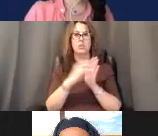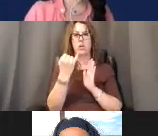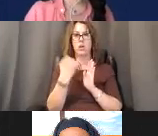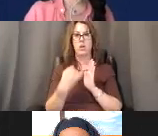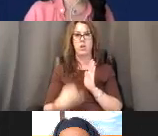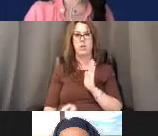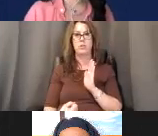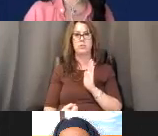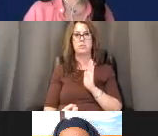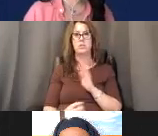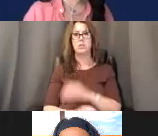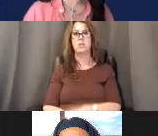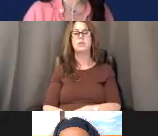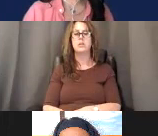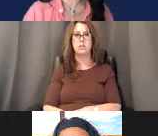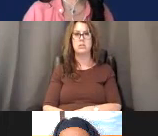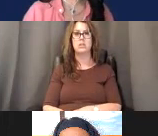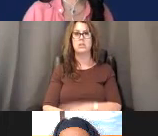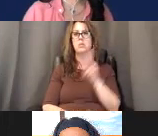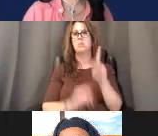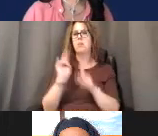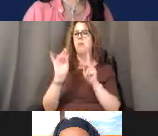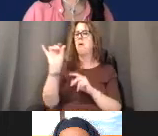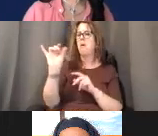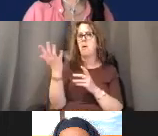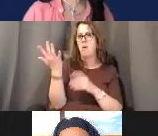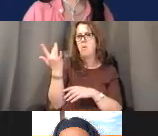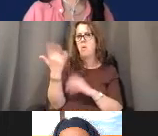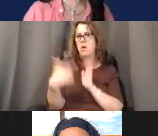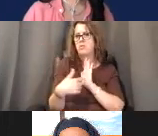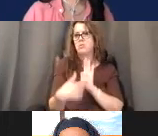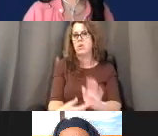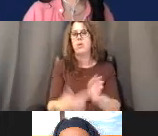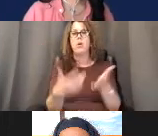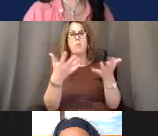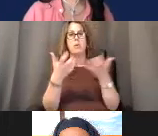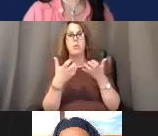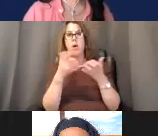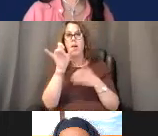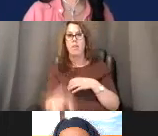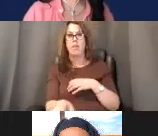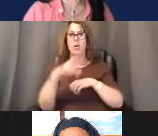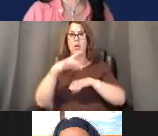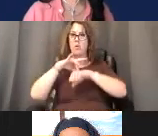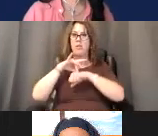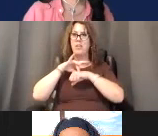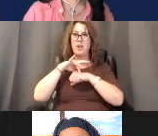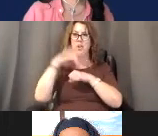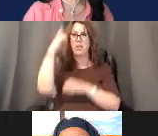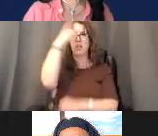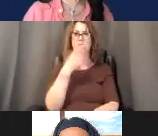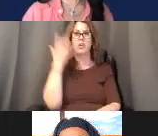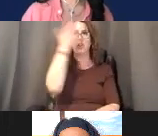and honestly, like these are things people are like, oh, why are you showing that? But this is what we want the planet to look like. Not in some